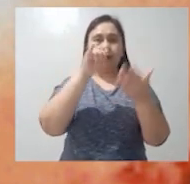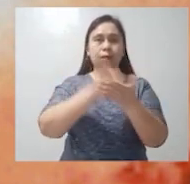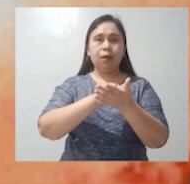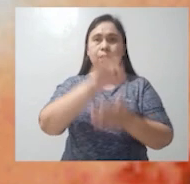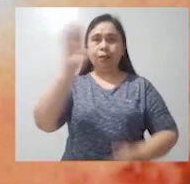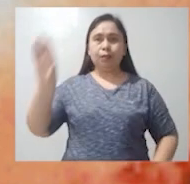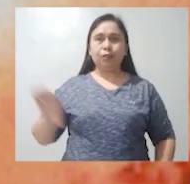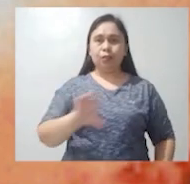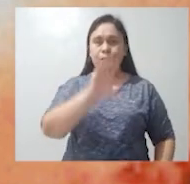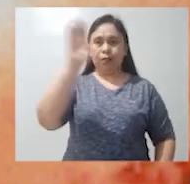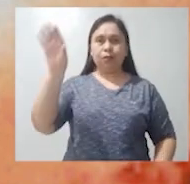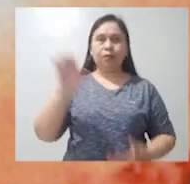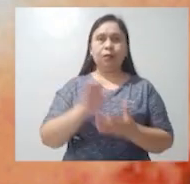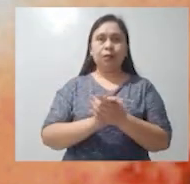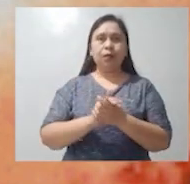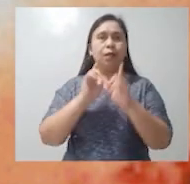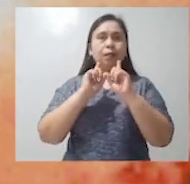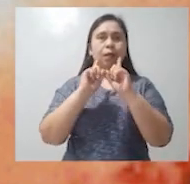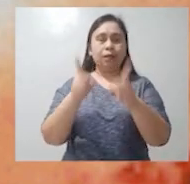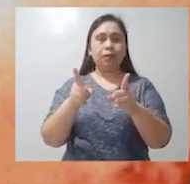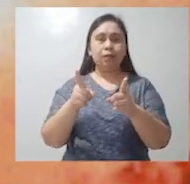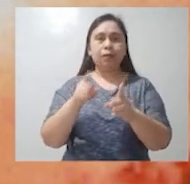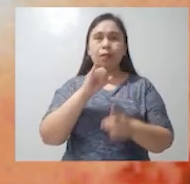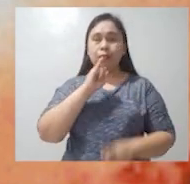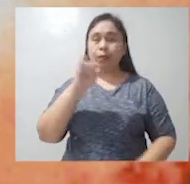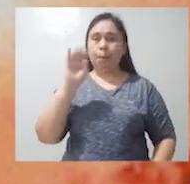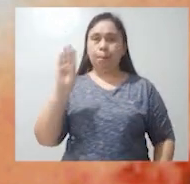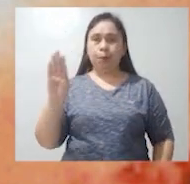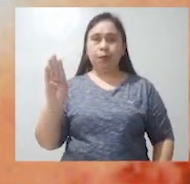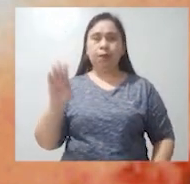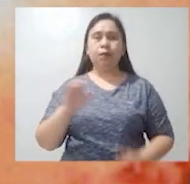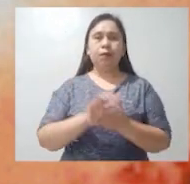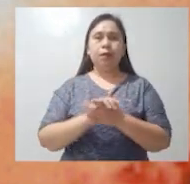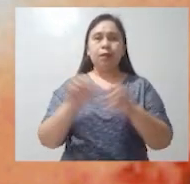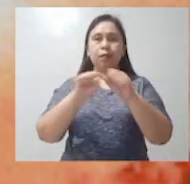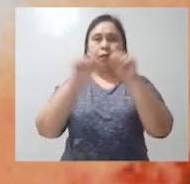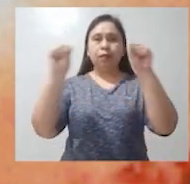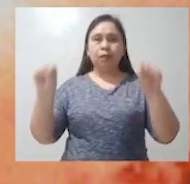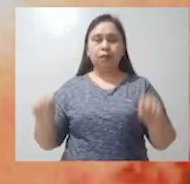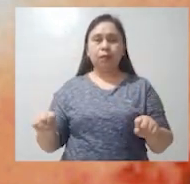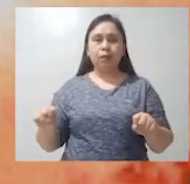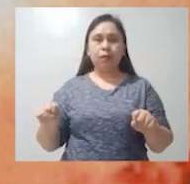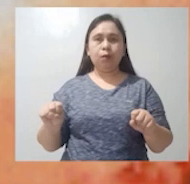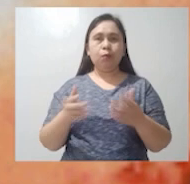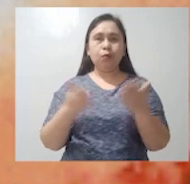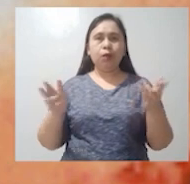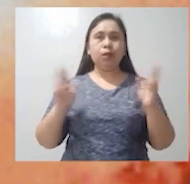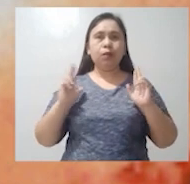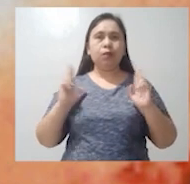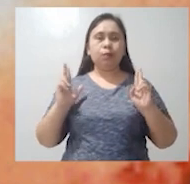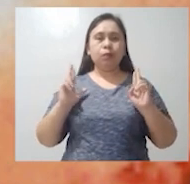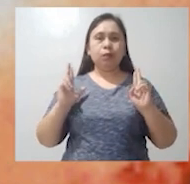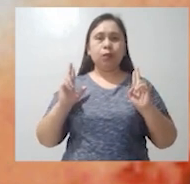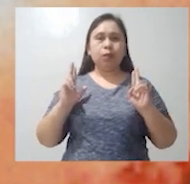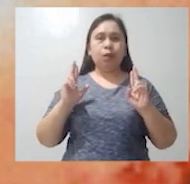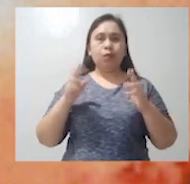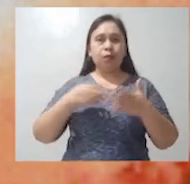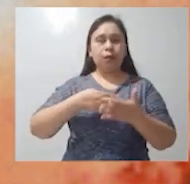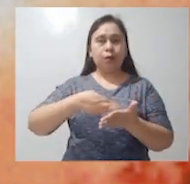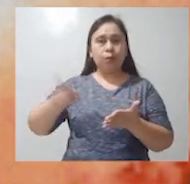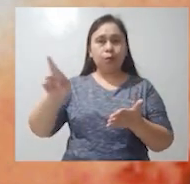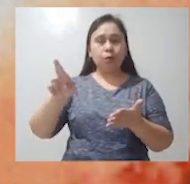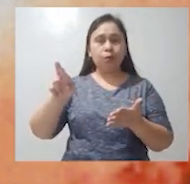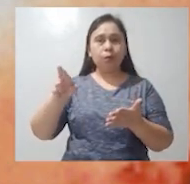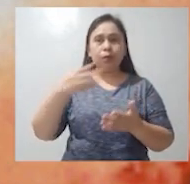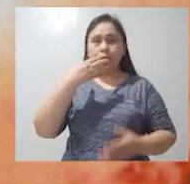The answer, B, convection. The system by which a refrigerator removes heat from the freezer and